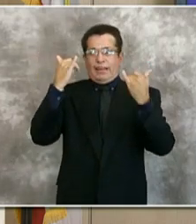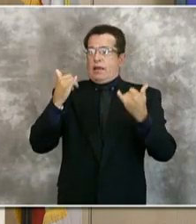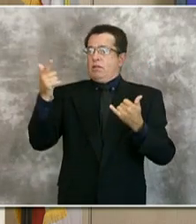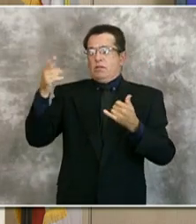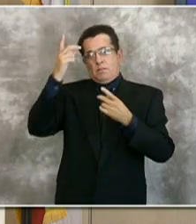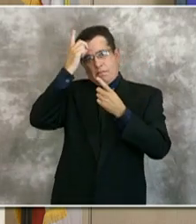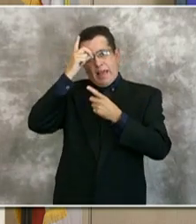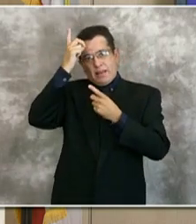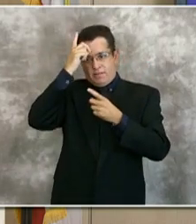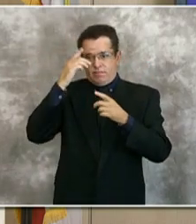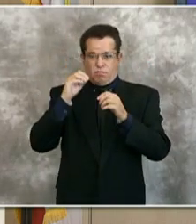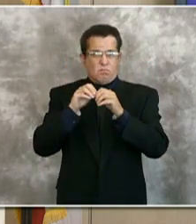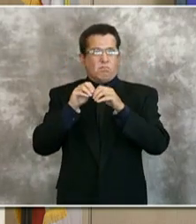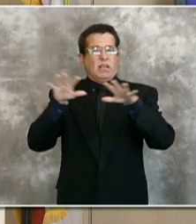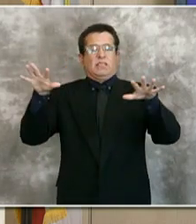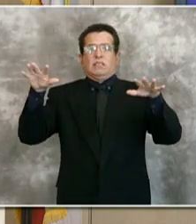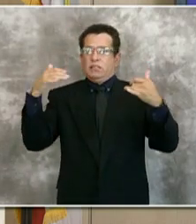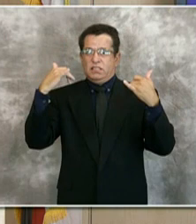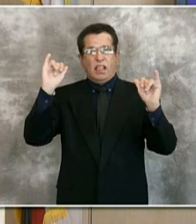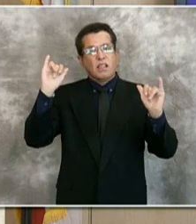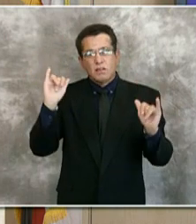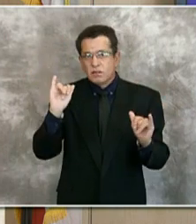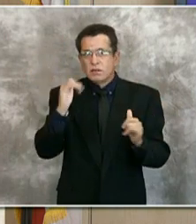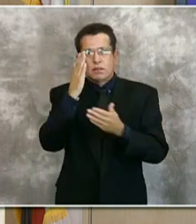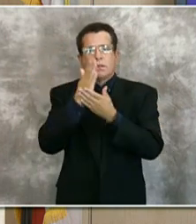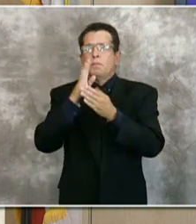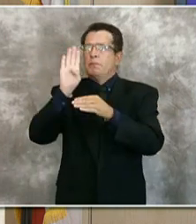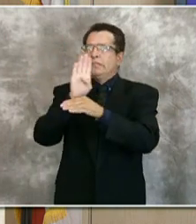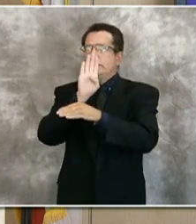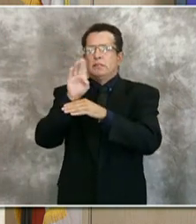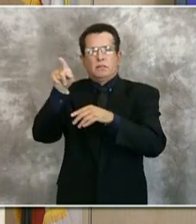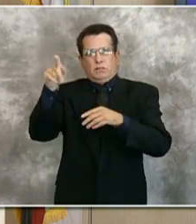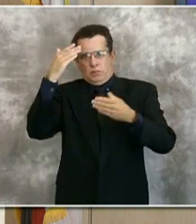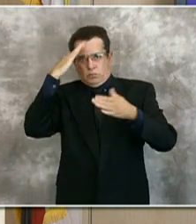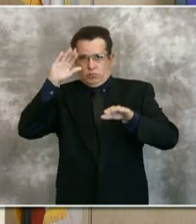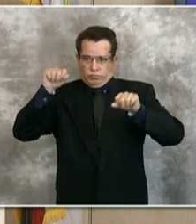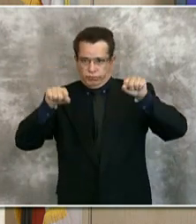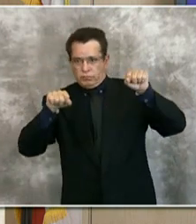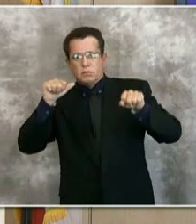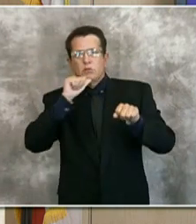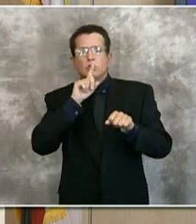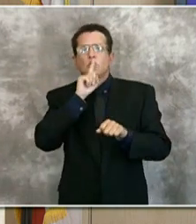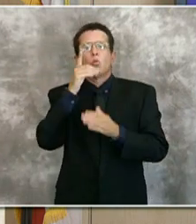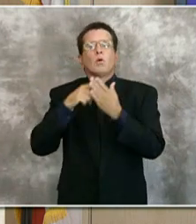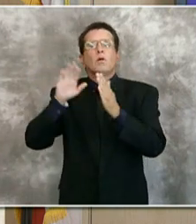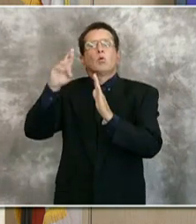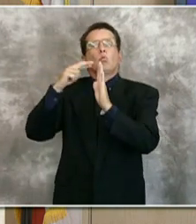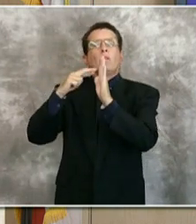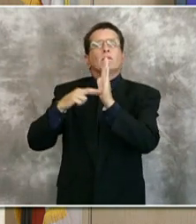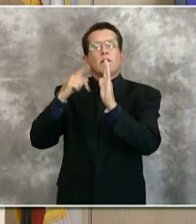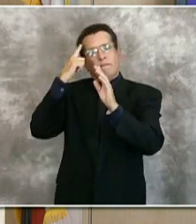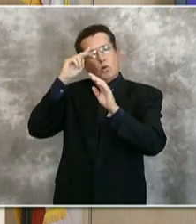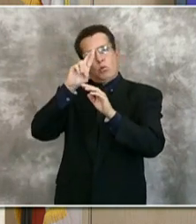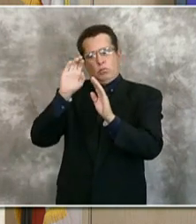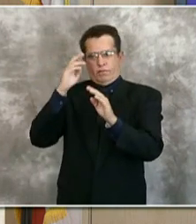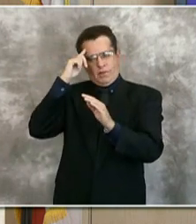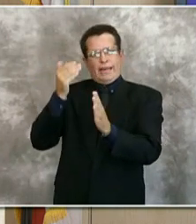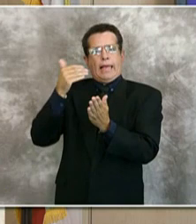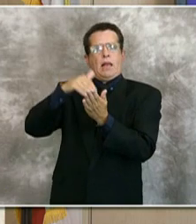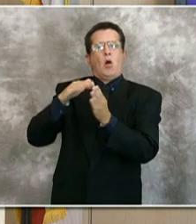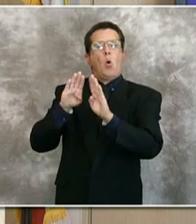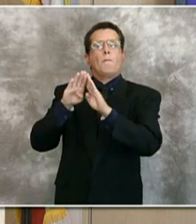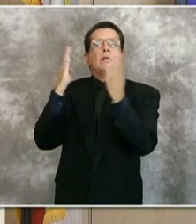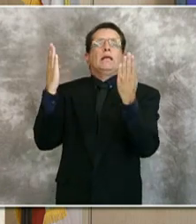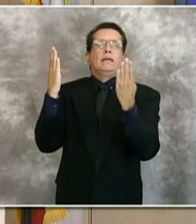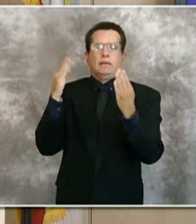evolving, and some businesses are simply unclear as to the rules regarding reopening, and so we hope